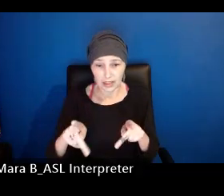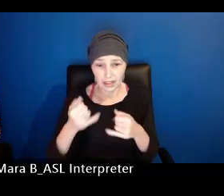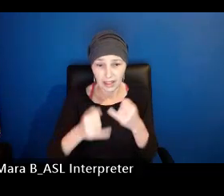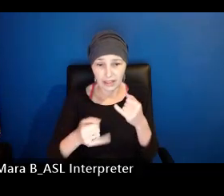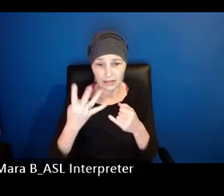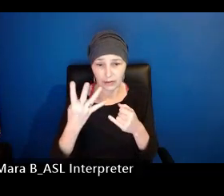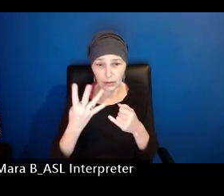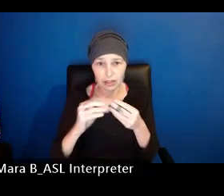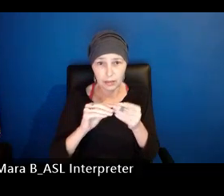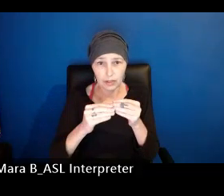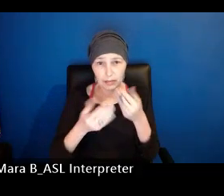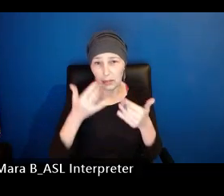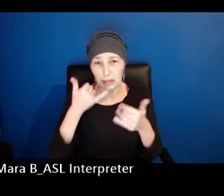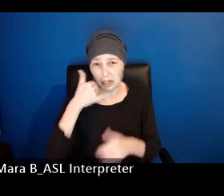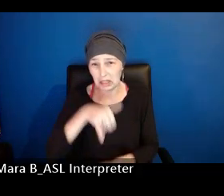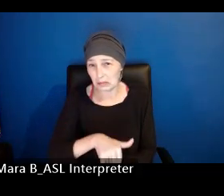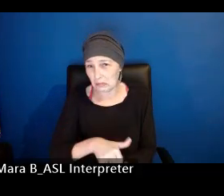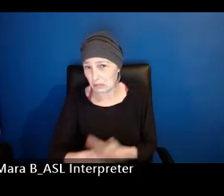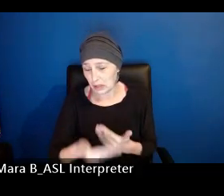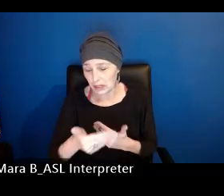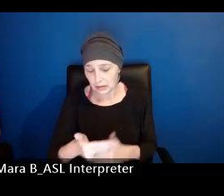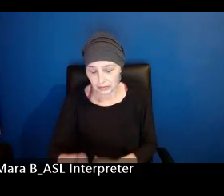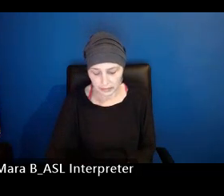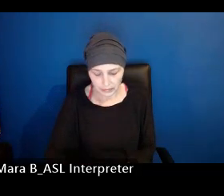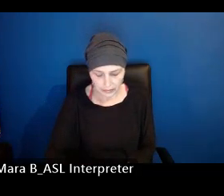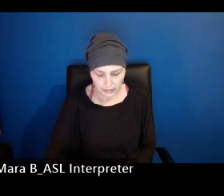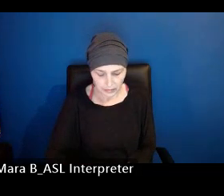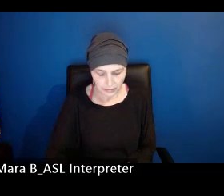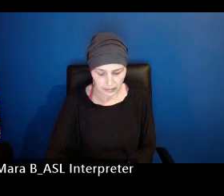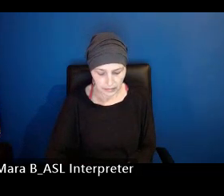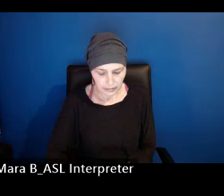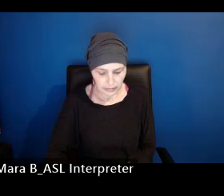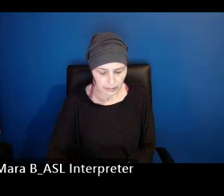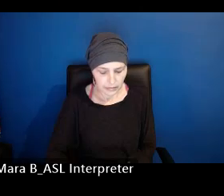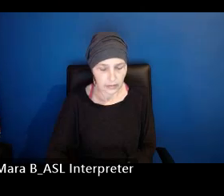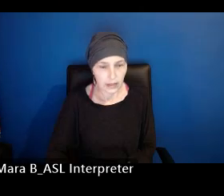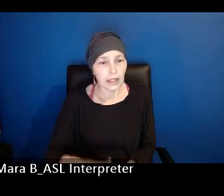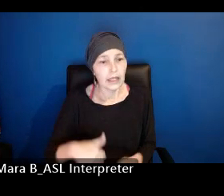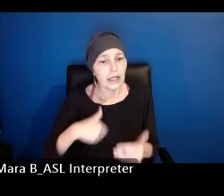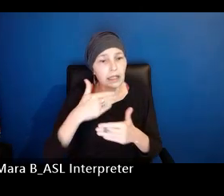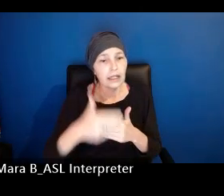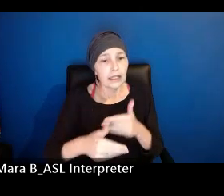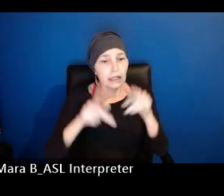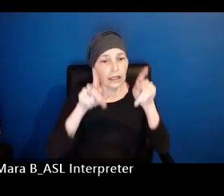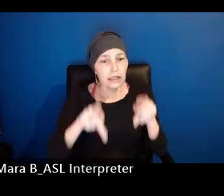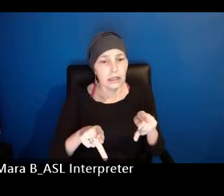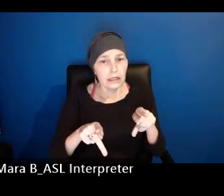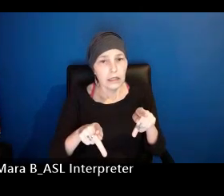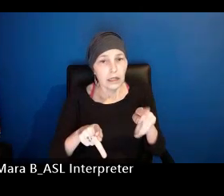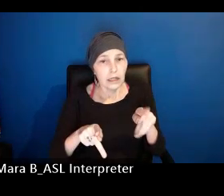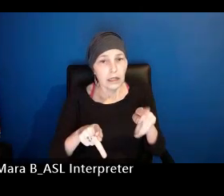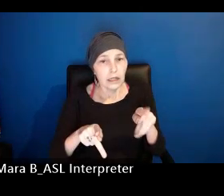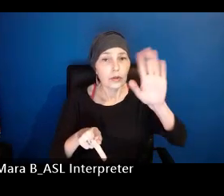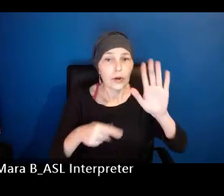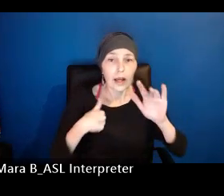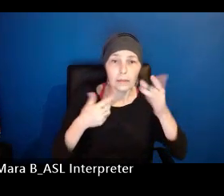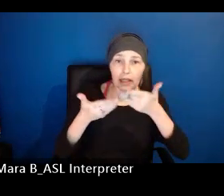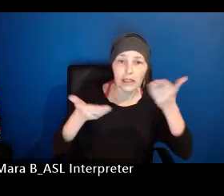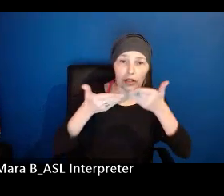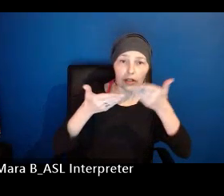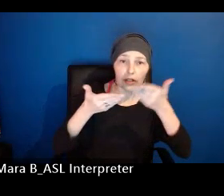Did you hang up? They might have hung up. Okay. We're going to go to the next one. The next No, one. I'm here. Hello. Oh, Great, no.